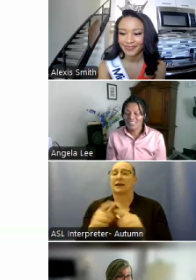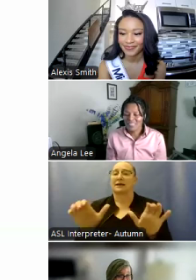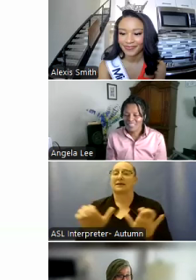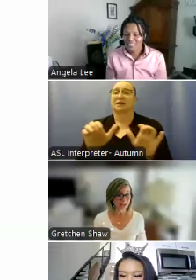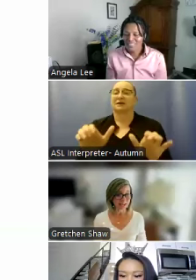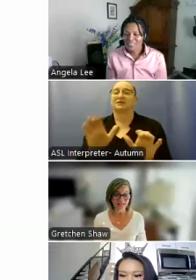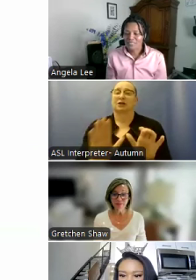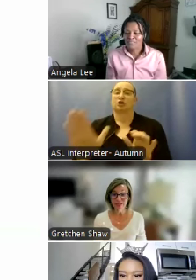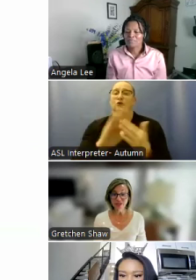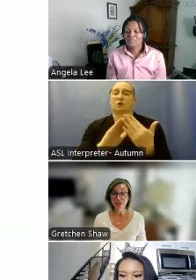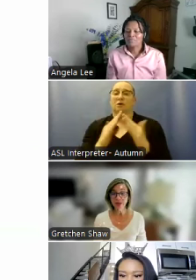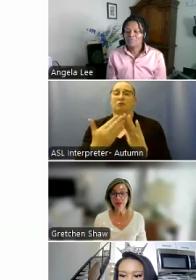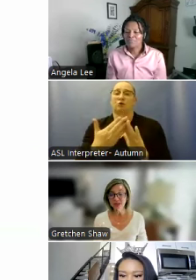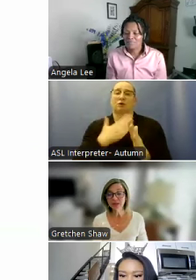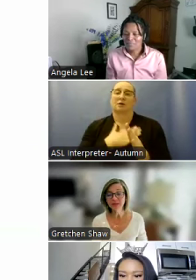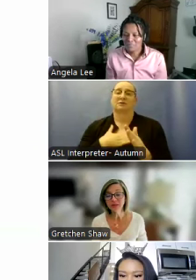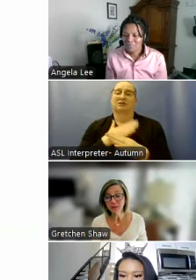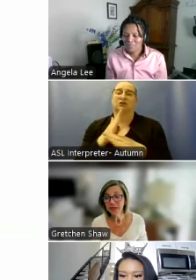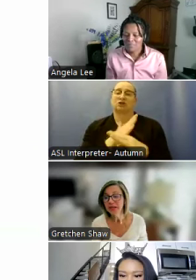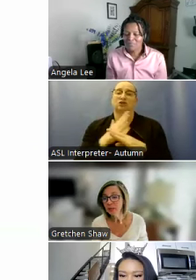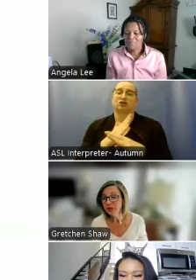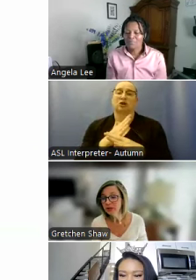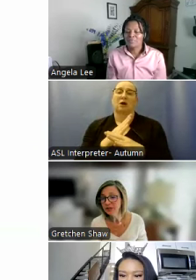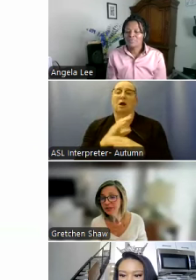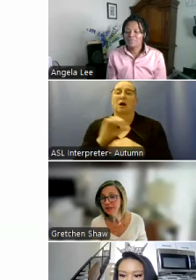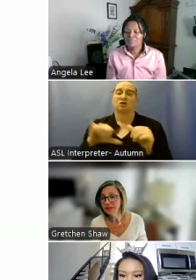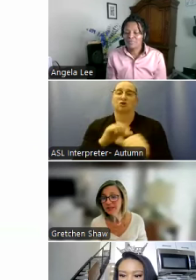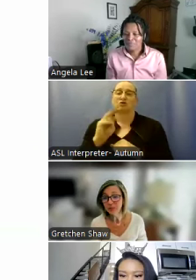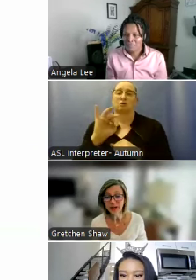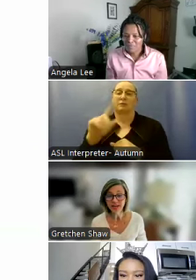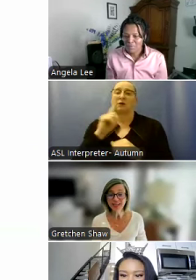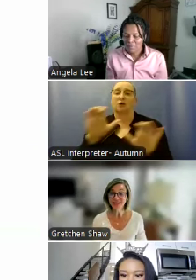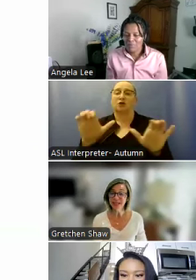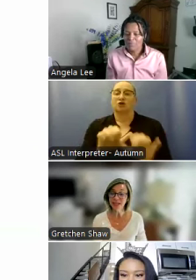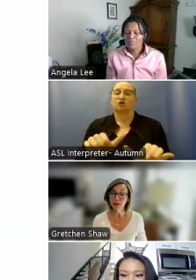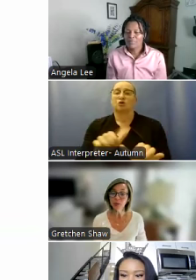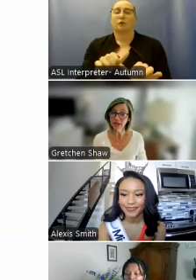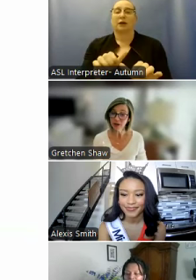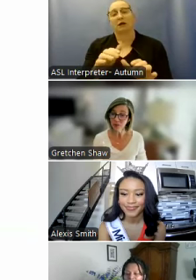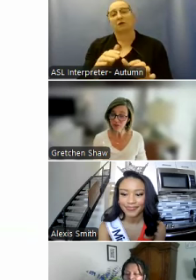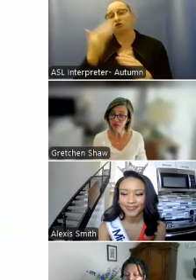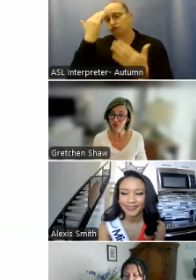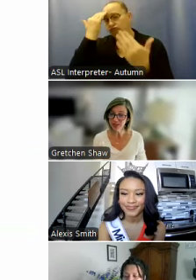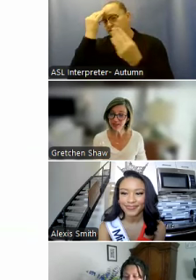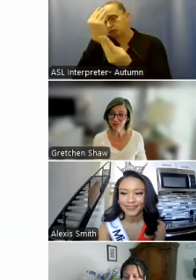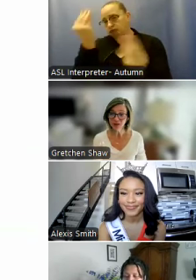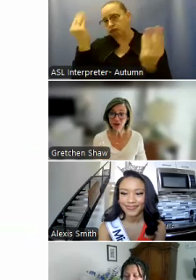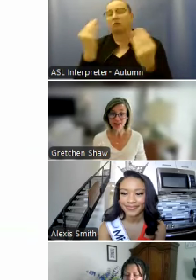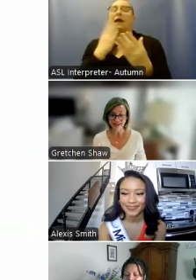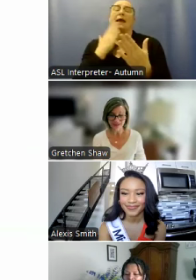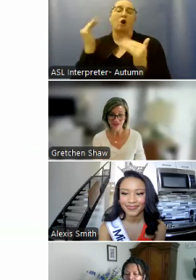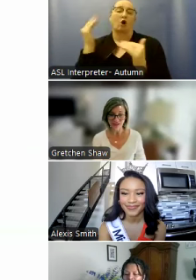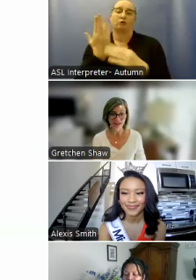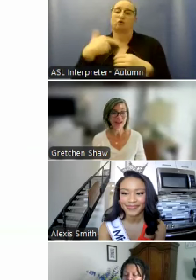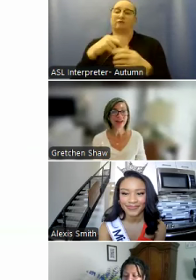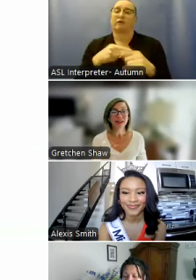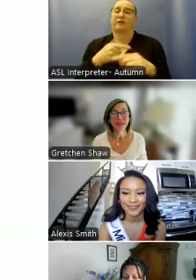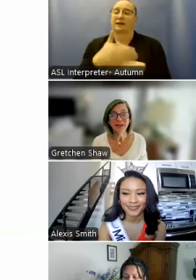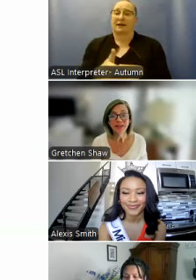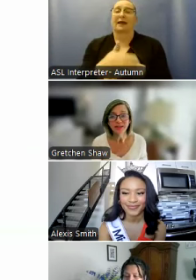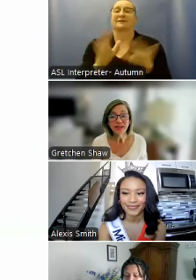own communities. Please share with us on social media what you're doing to raise awareness, and we hope you join us for our next